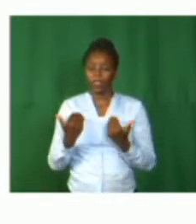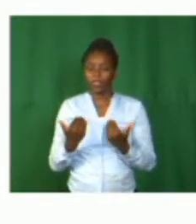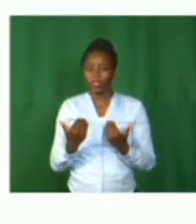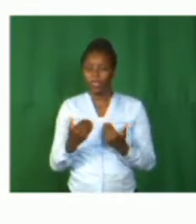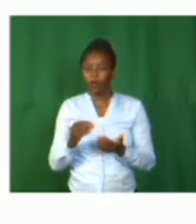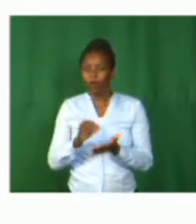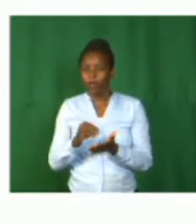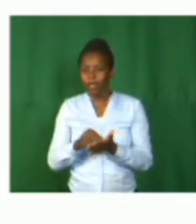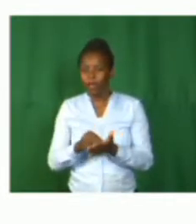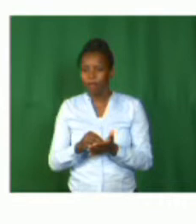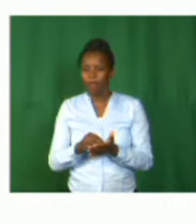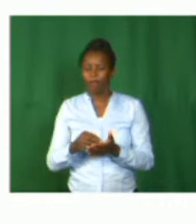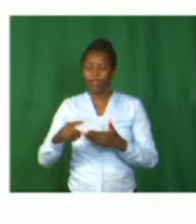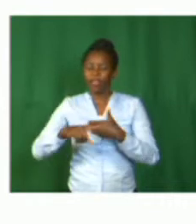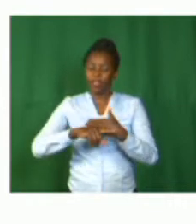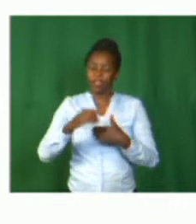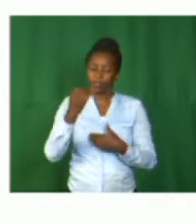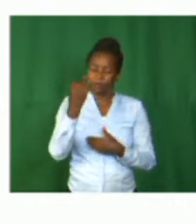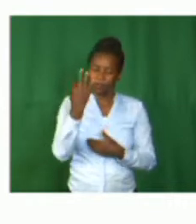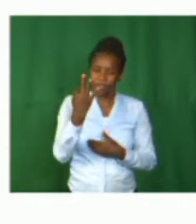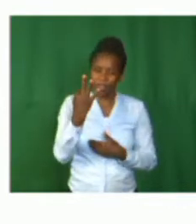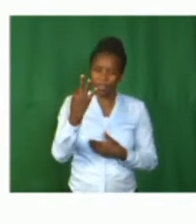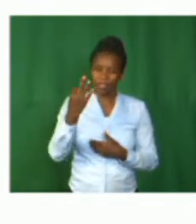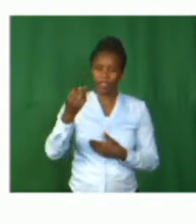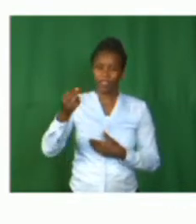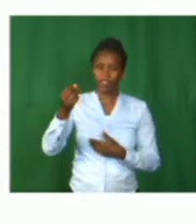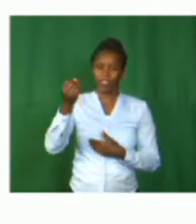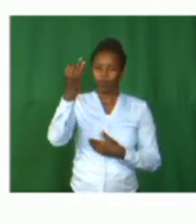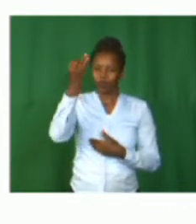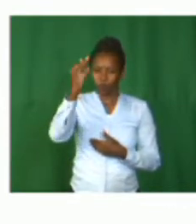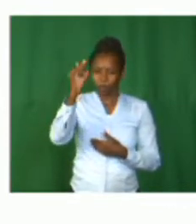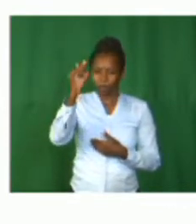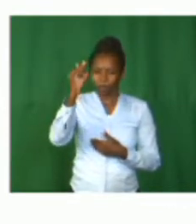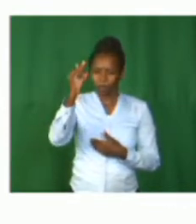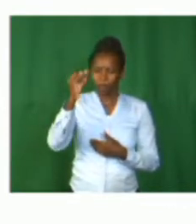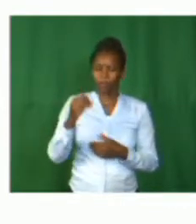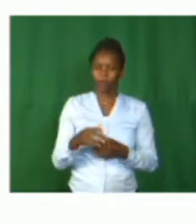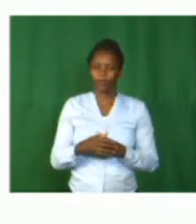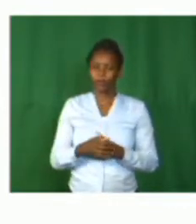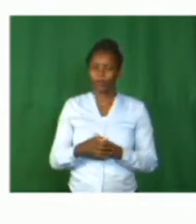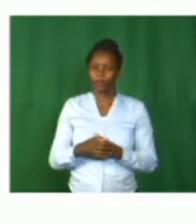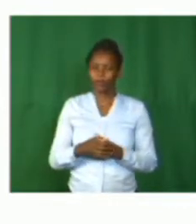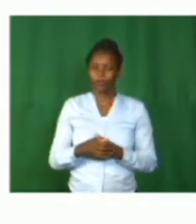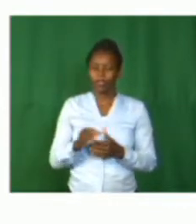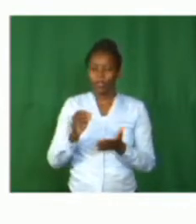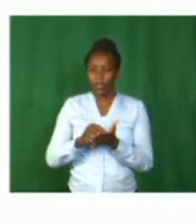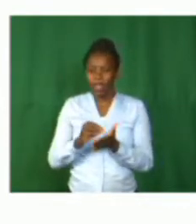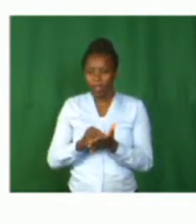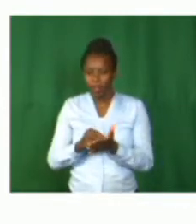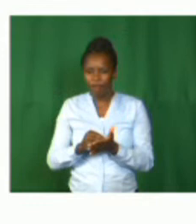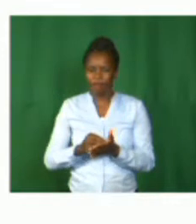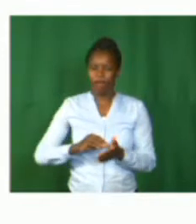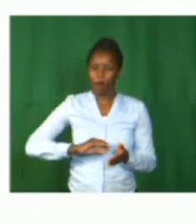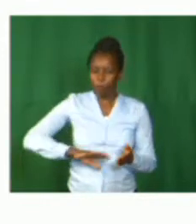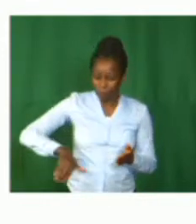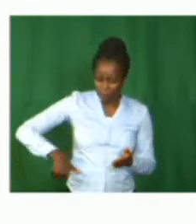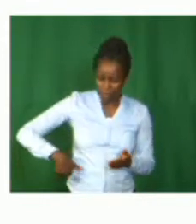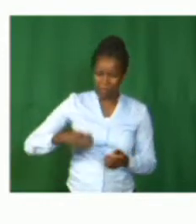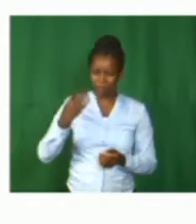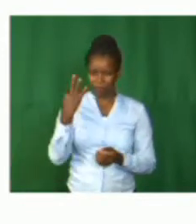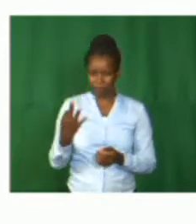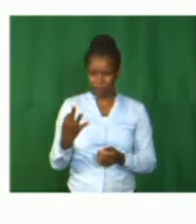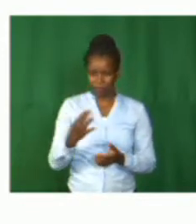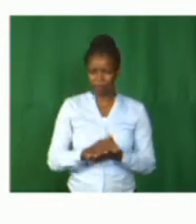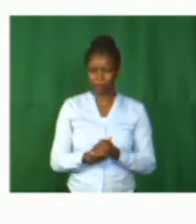have -3 squared as shown here, and also here we are going to have -3. Now, when you